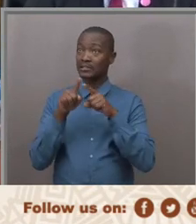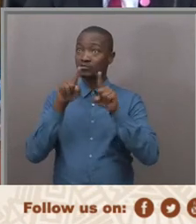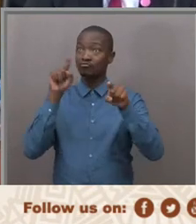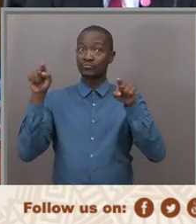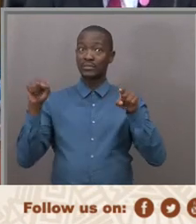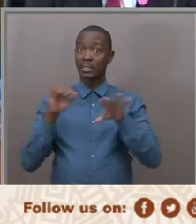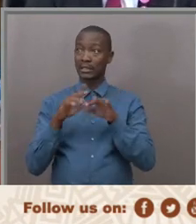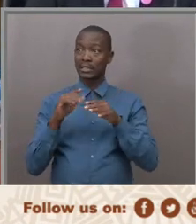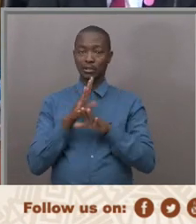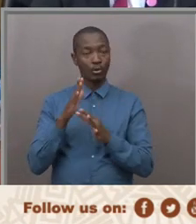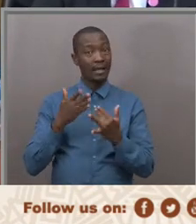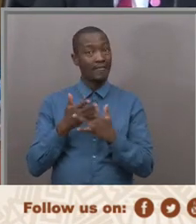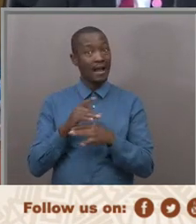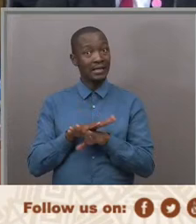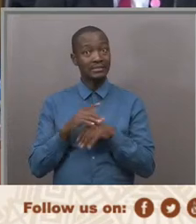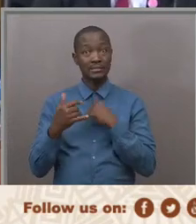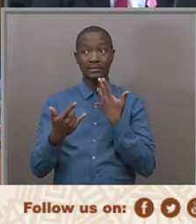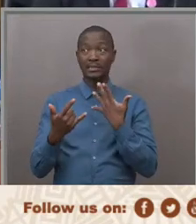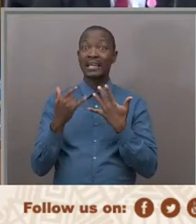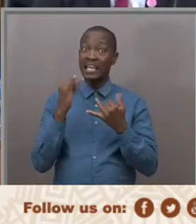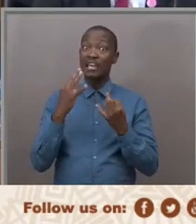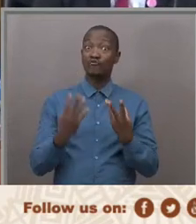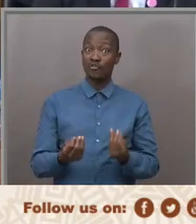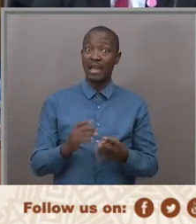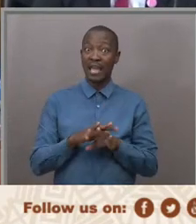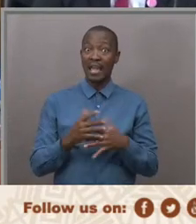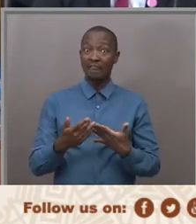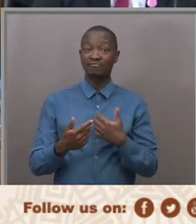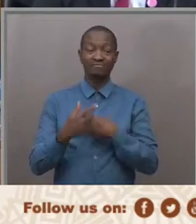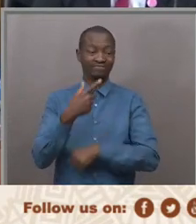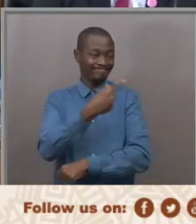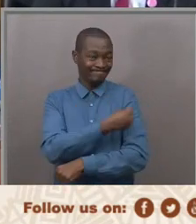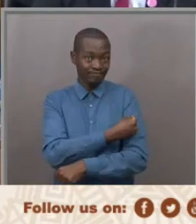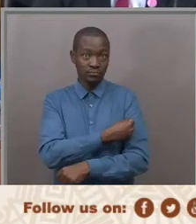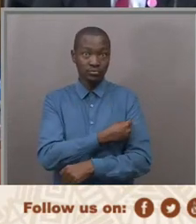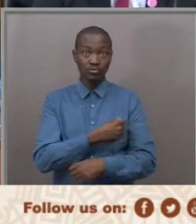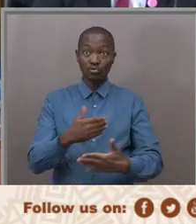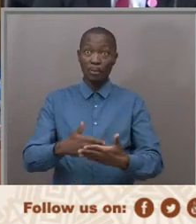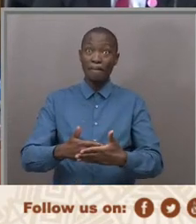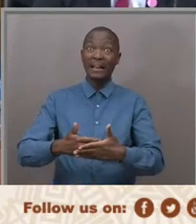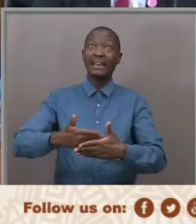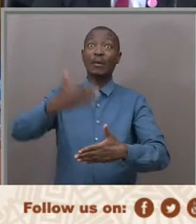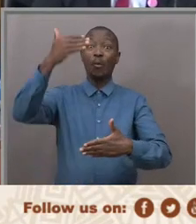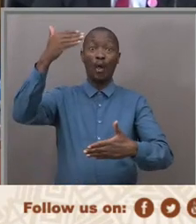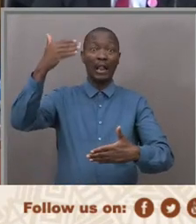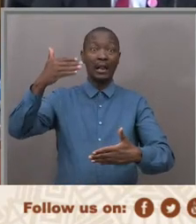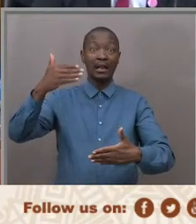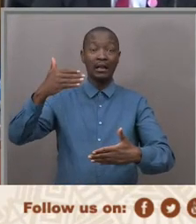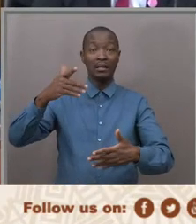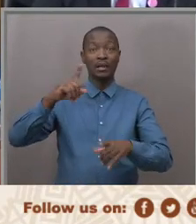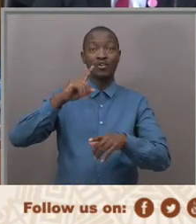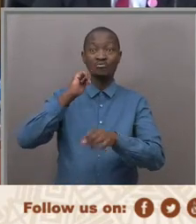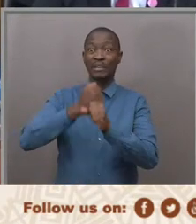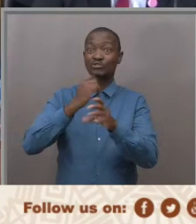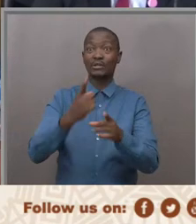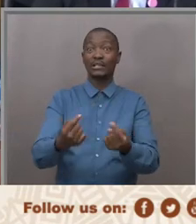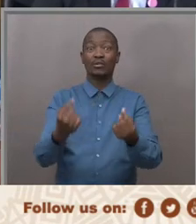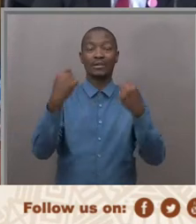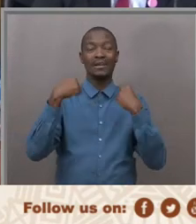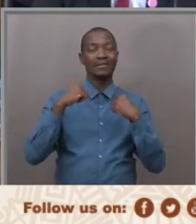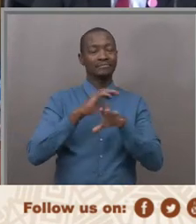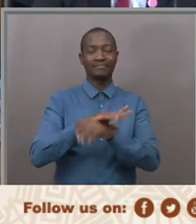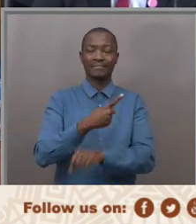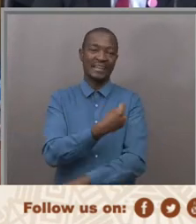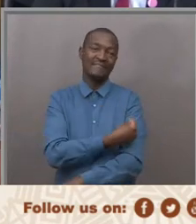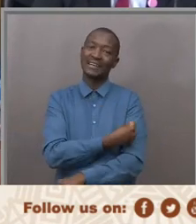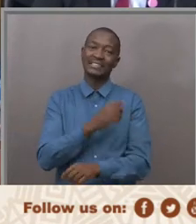vaccine, even if you have the strongest army and you build a wall, to make sure they don't come. Vaccines don't